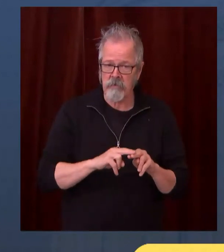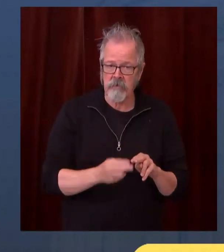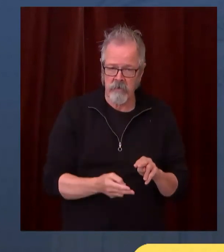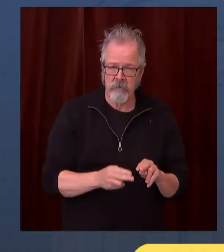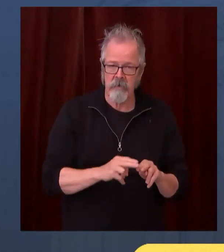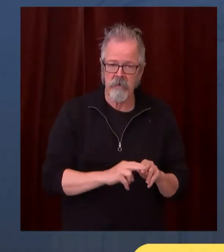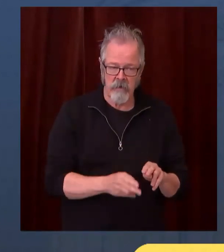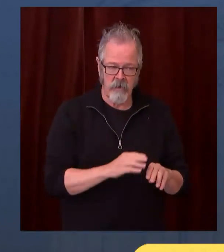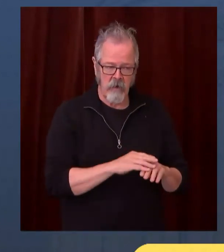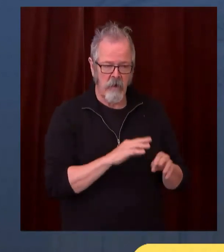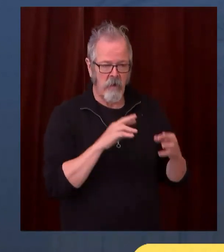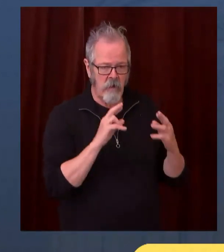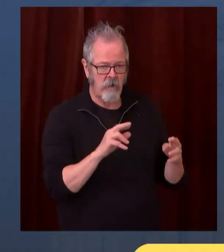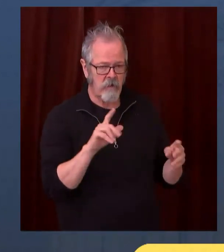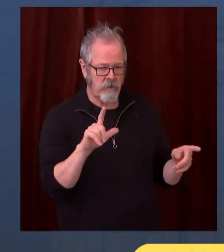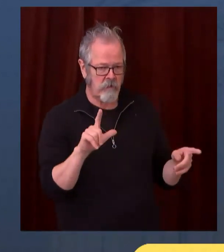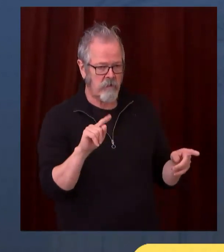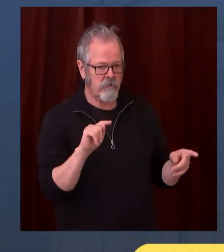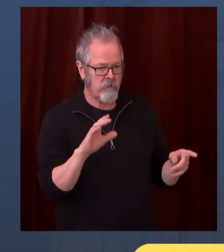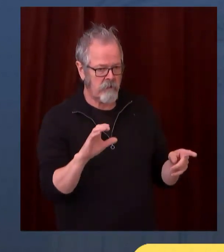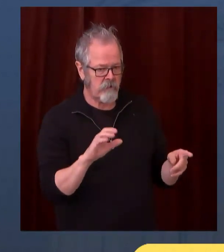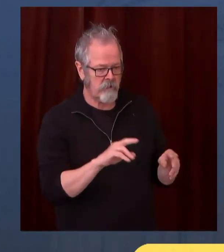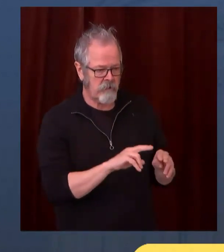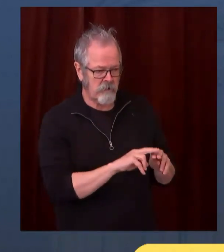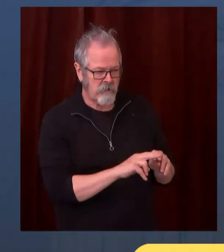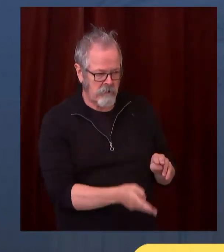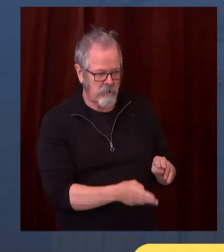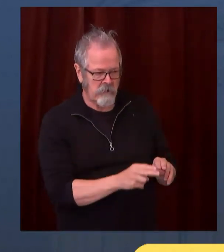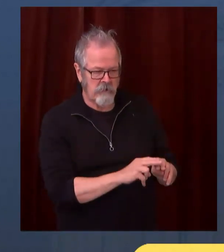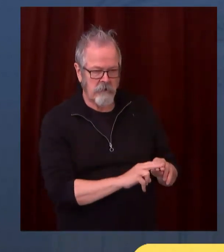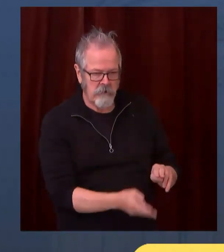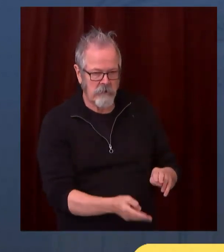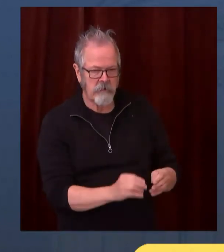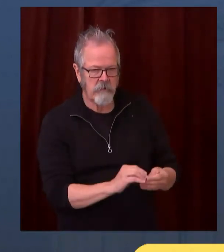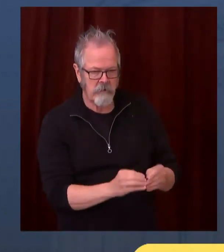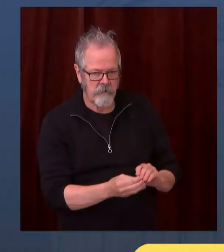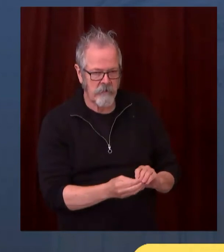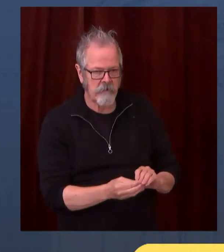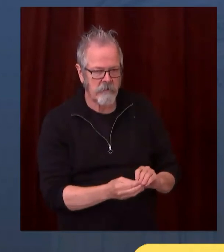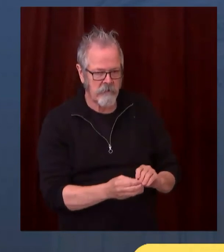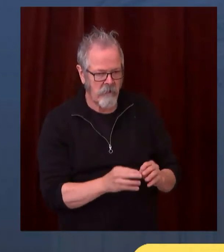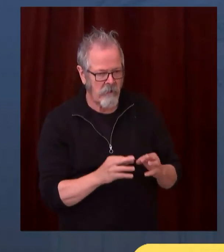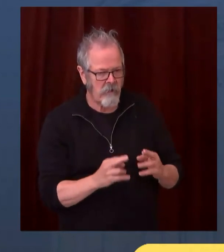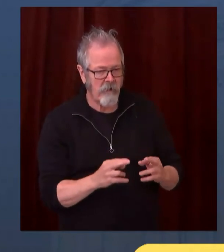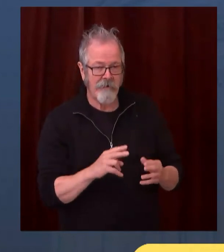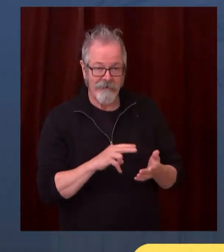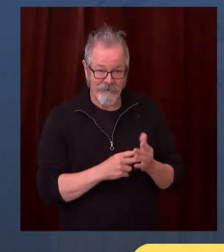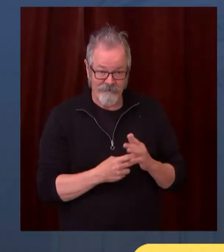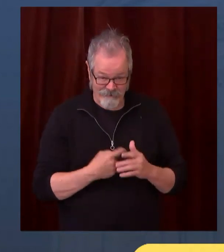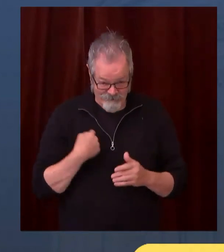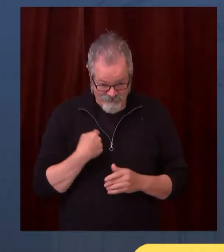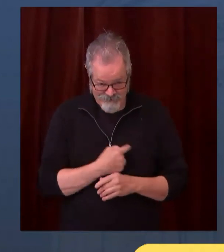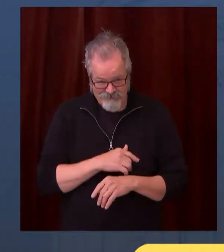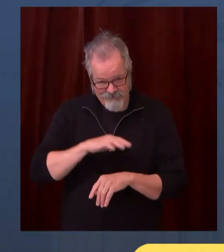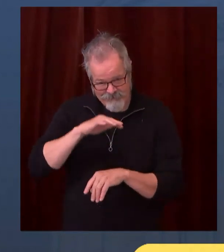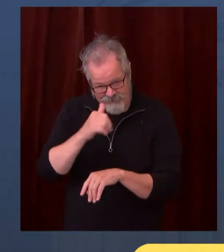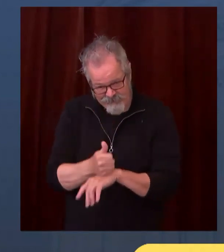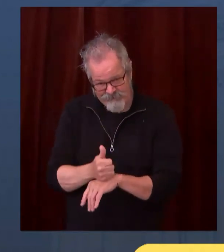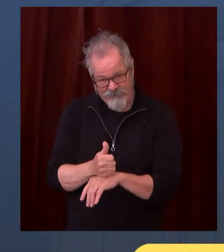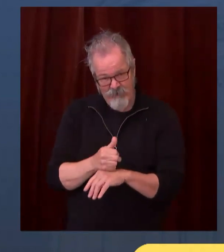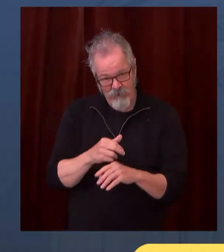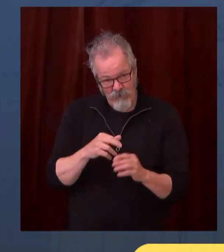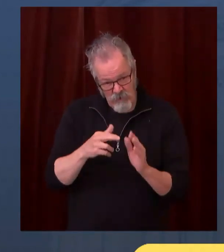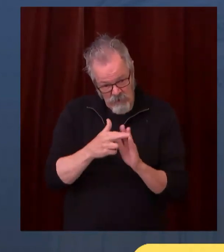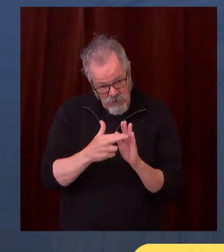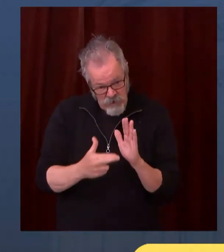is taking effect and working. And it's something we got to work on every single day. As Cheryl said, they look at